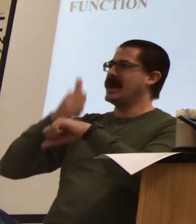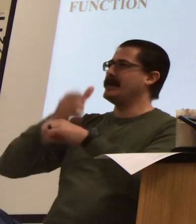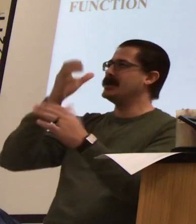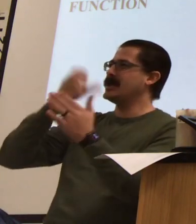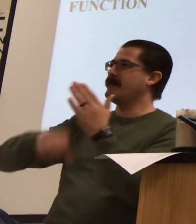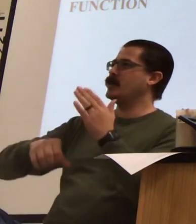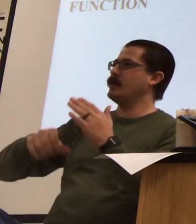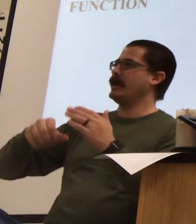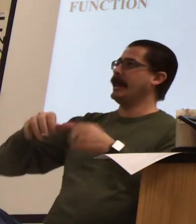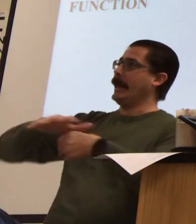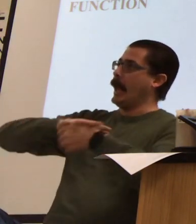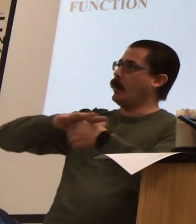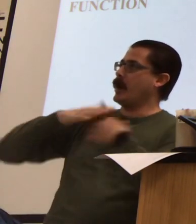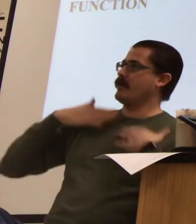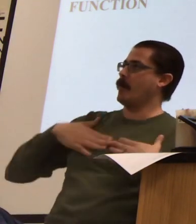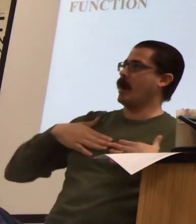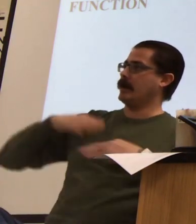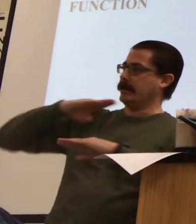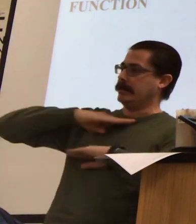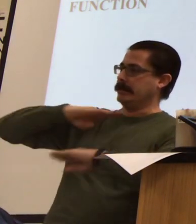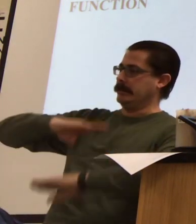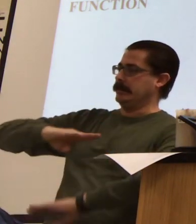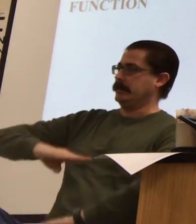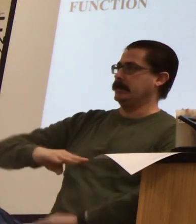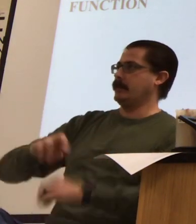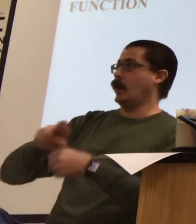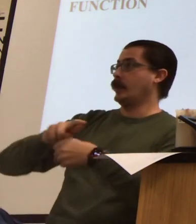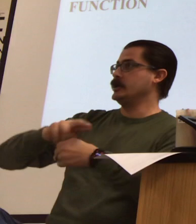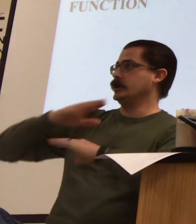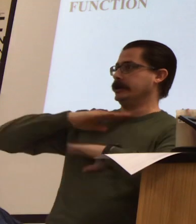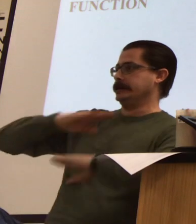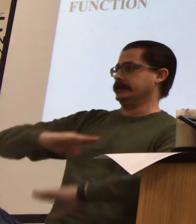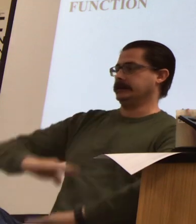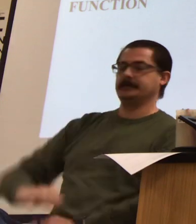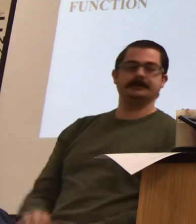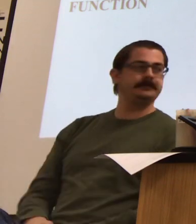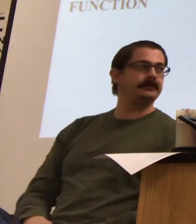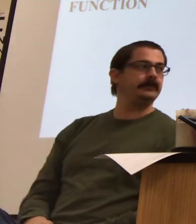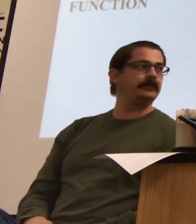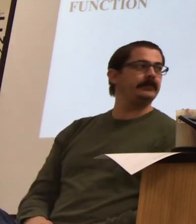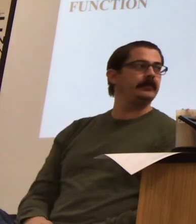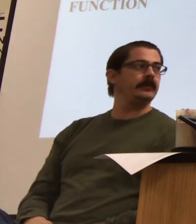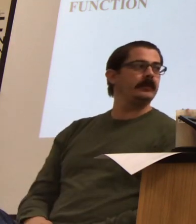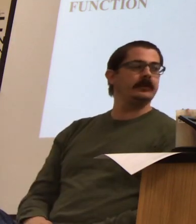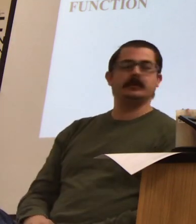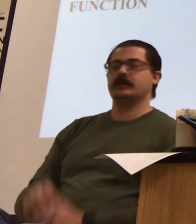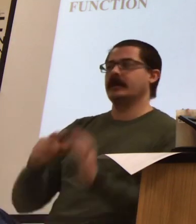by region. Just to give you an example, I'm going to look at the table of contents here.